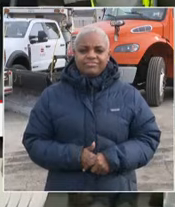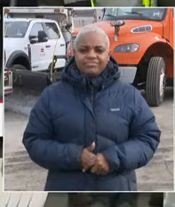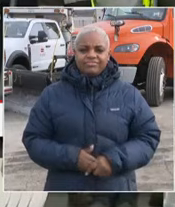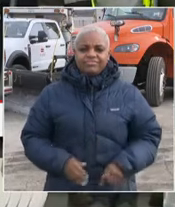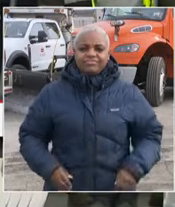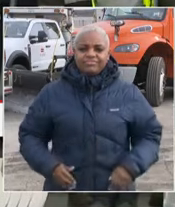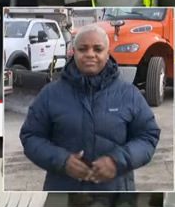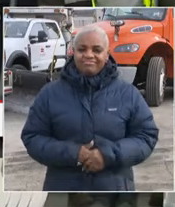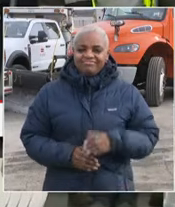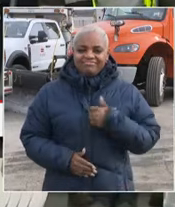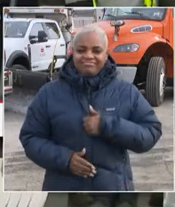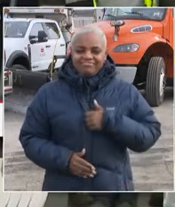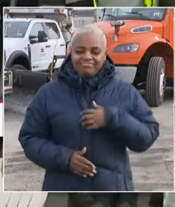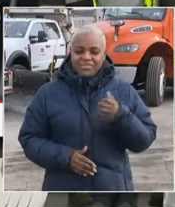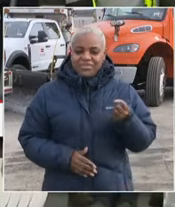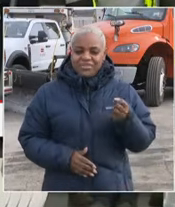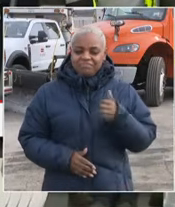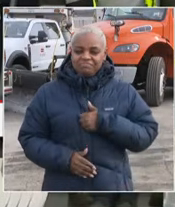Apologize for the interruption.